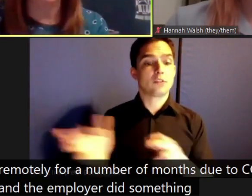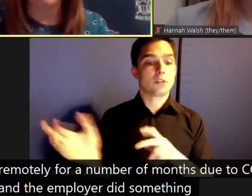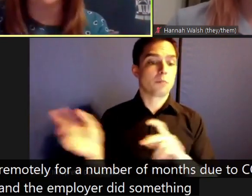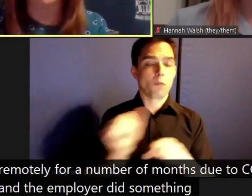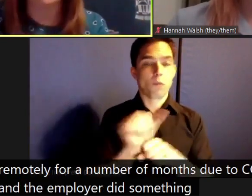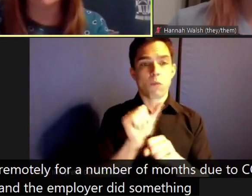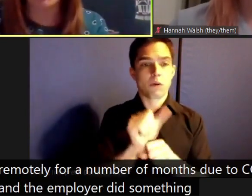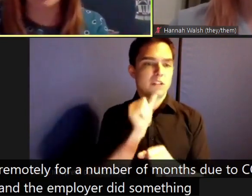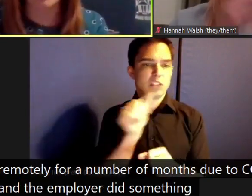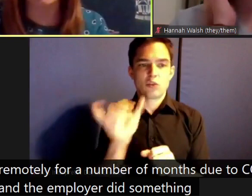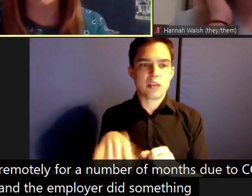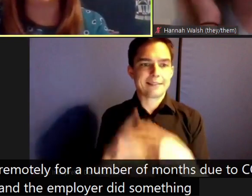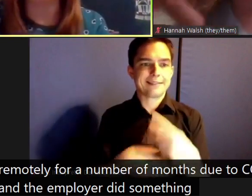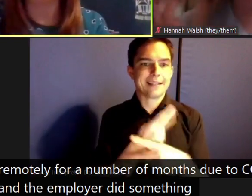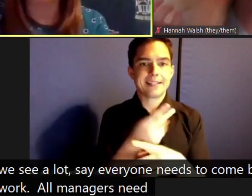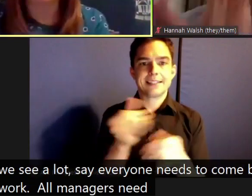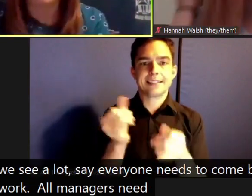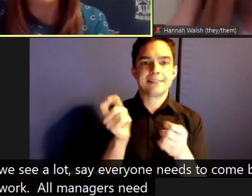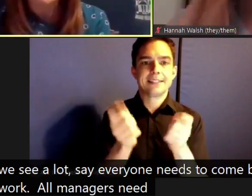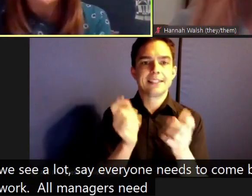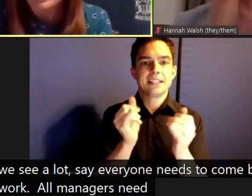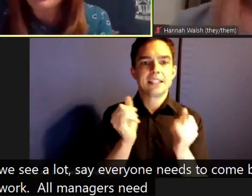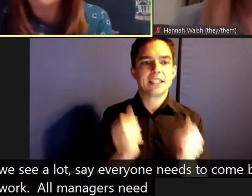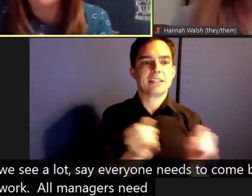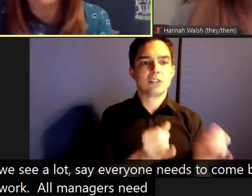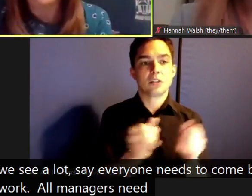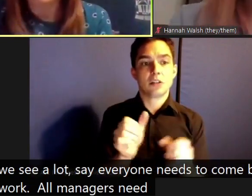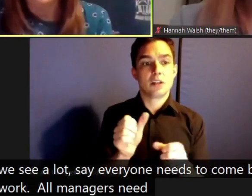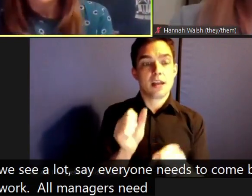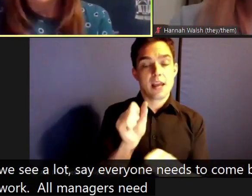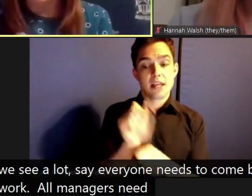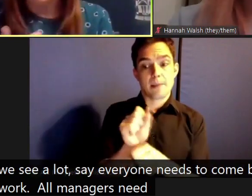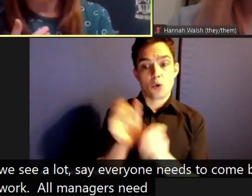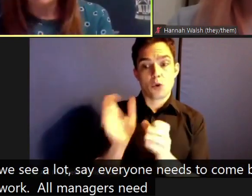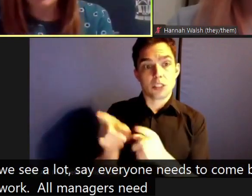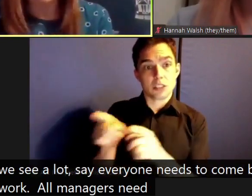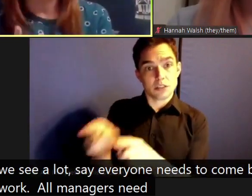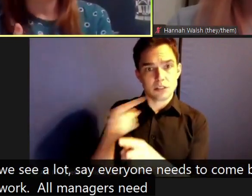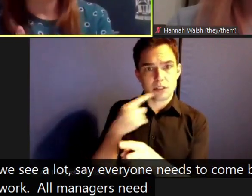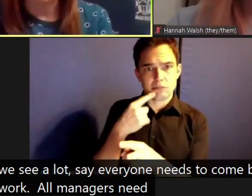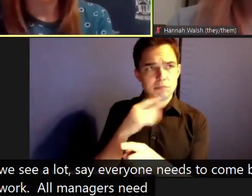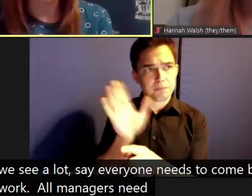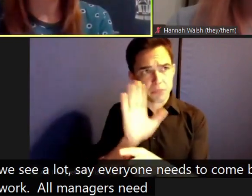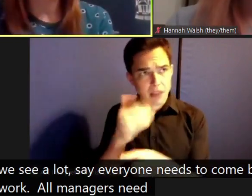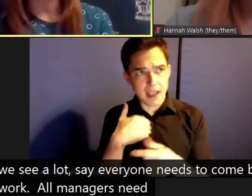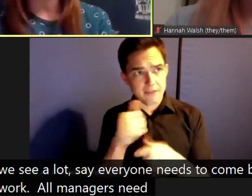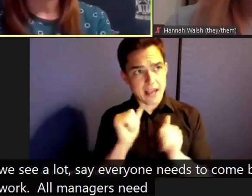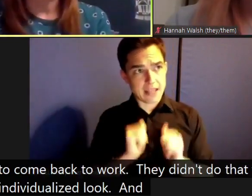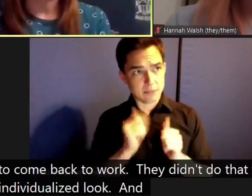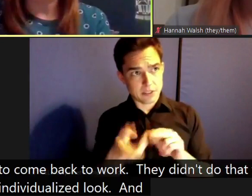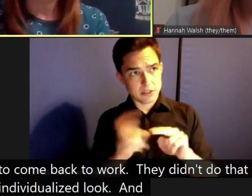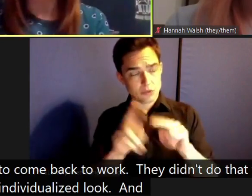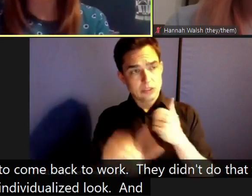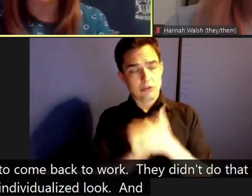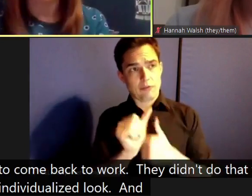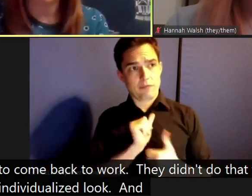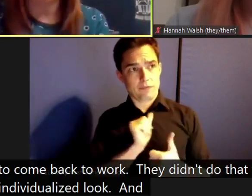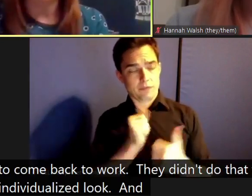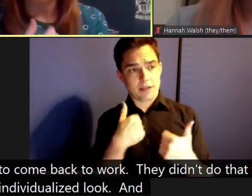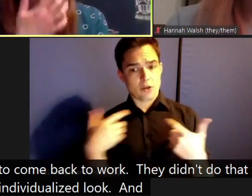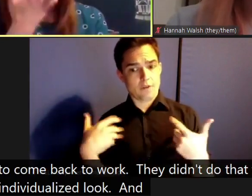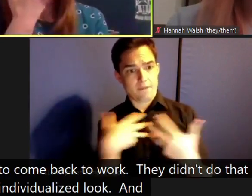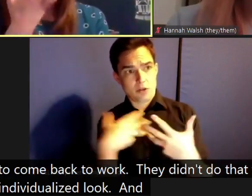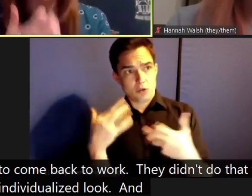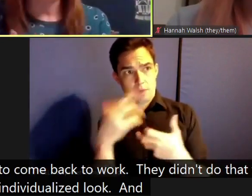do that type of individualized look. And this employee said, hey, by the way, I have asthma, I'm at an increased risk, and I'm very fearful of